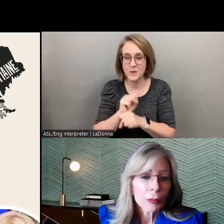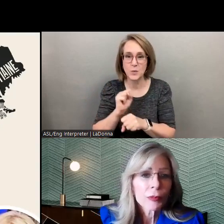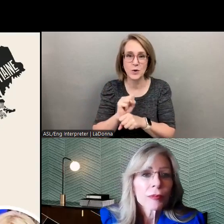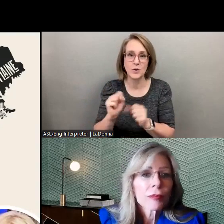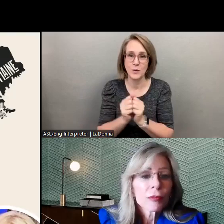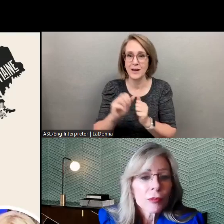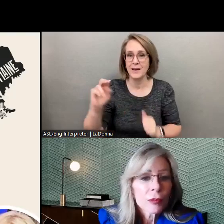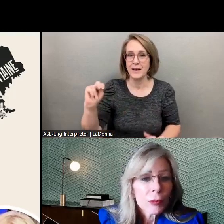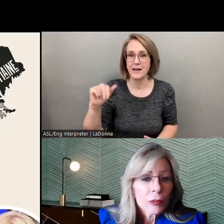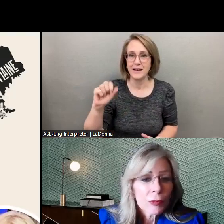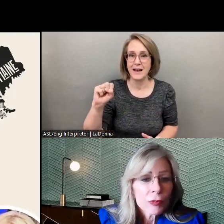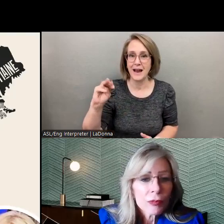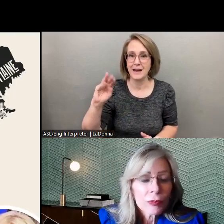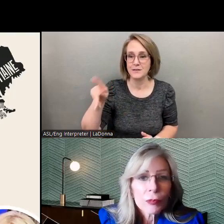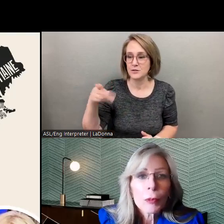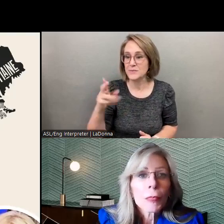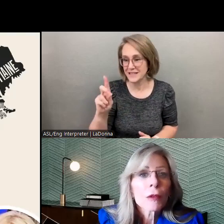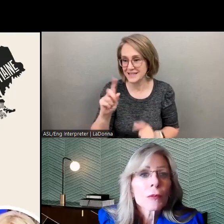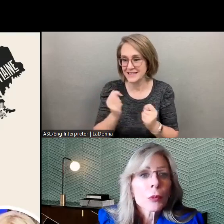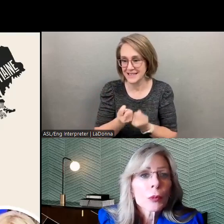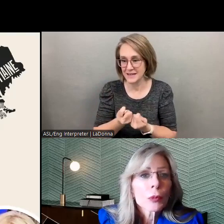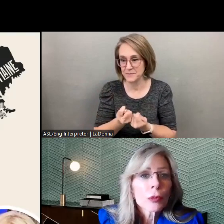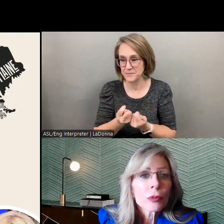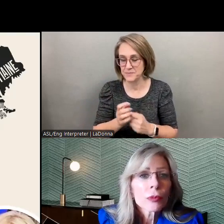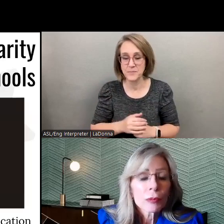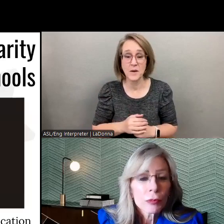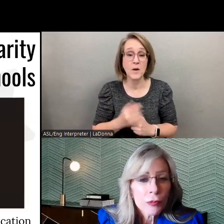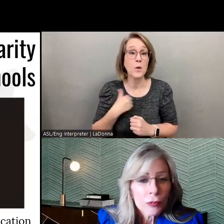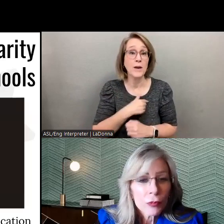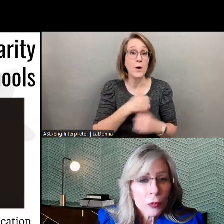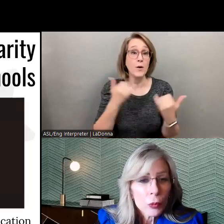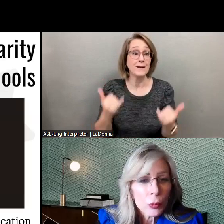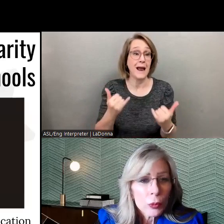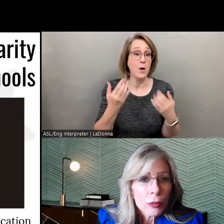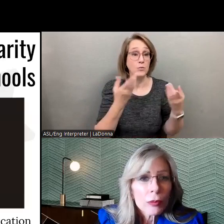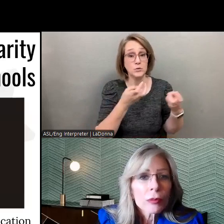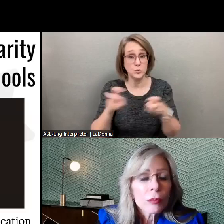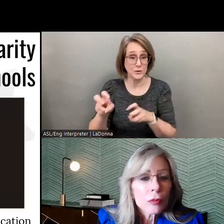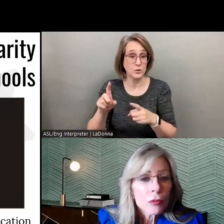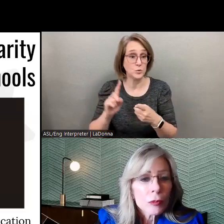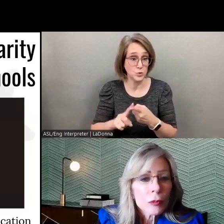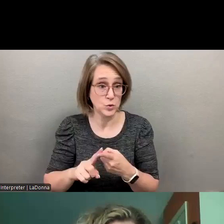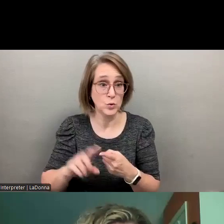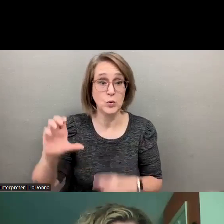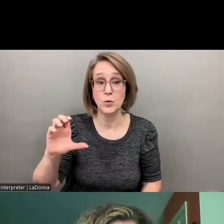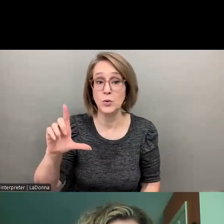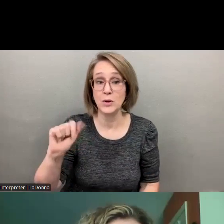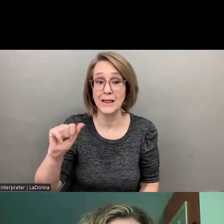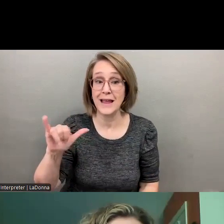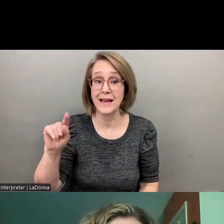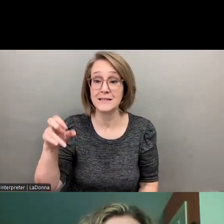team is remarkable. We are now going to move to Clayton